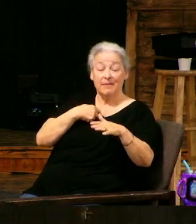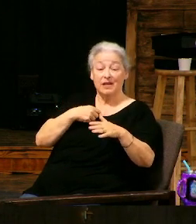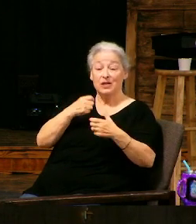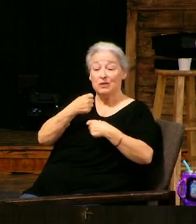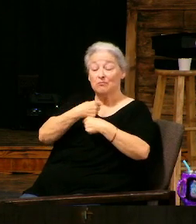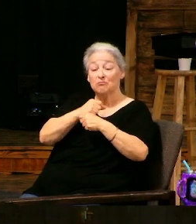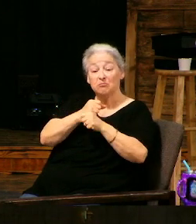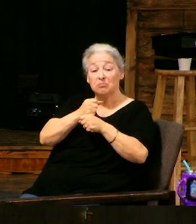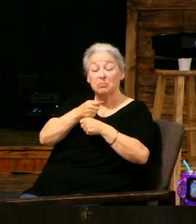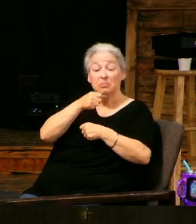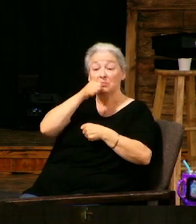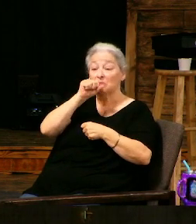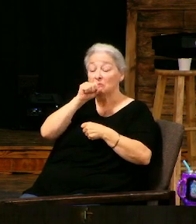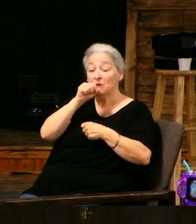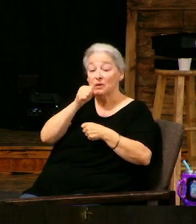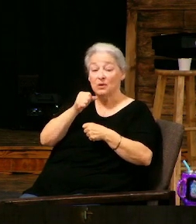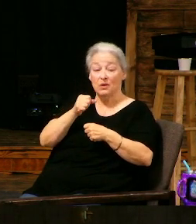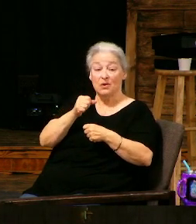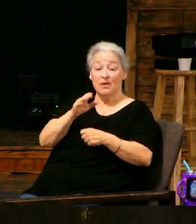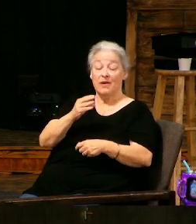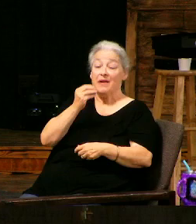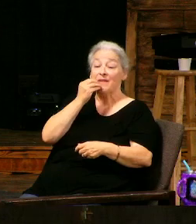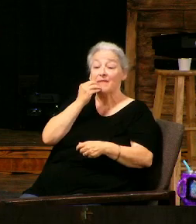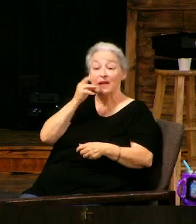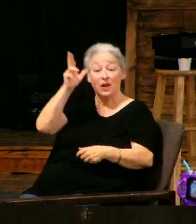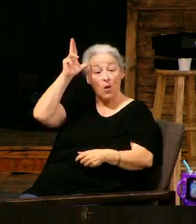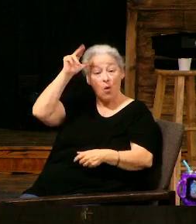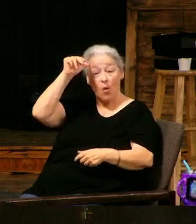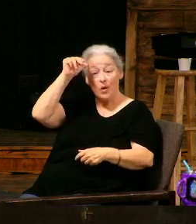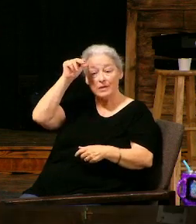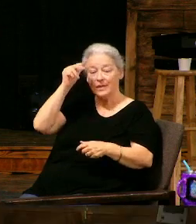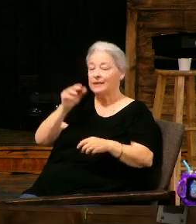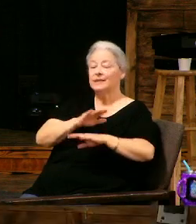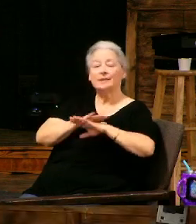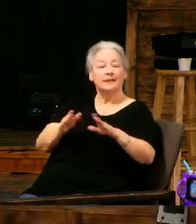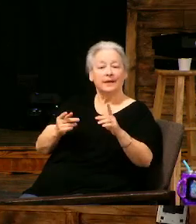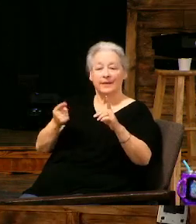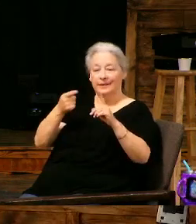doesn't know until I open my mouth and